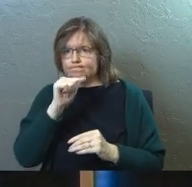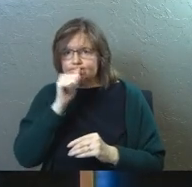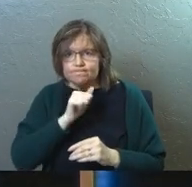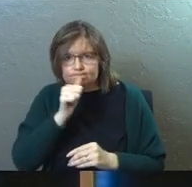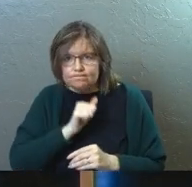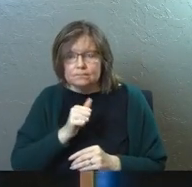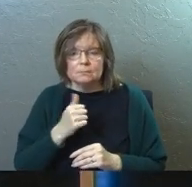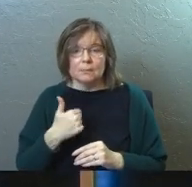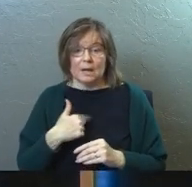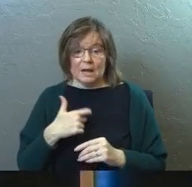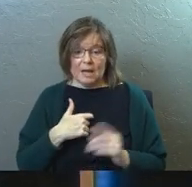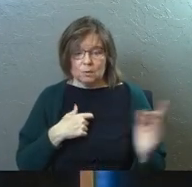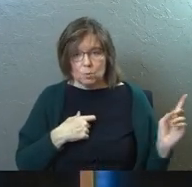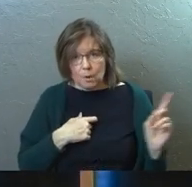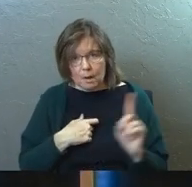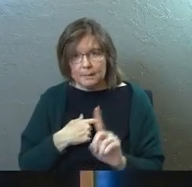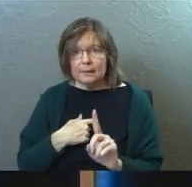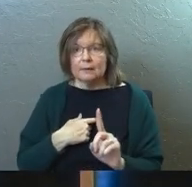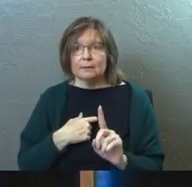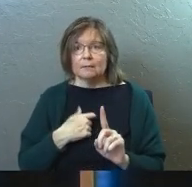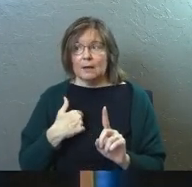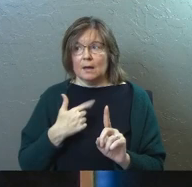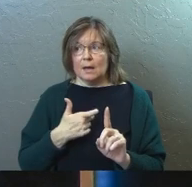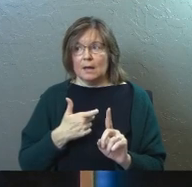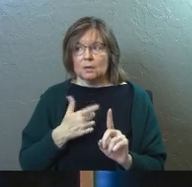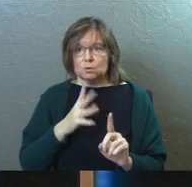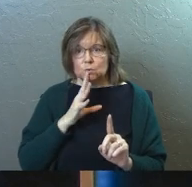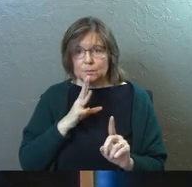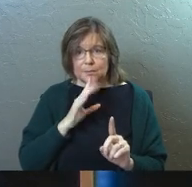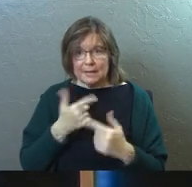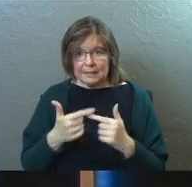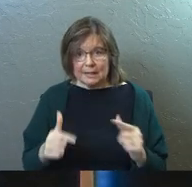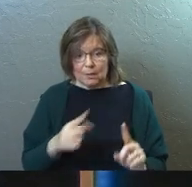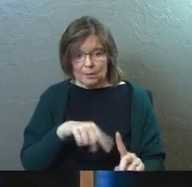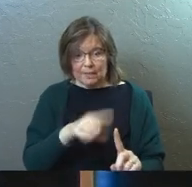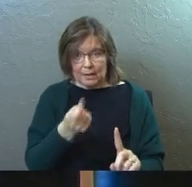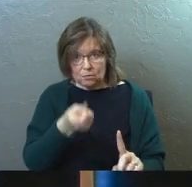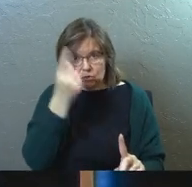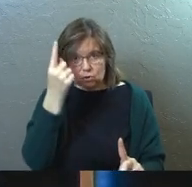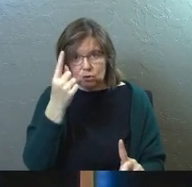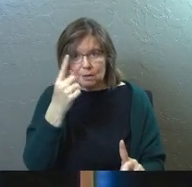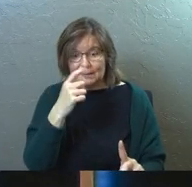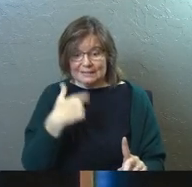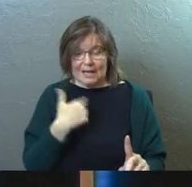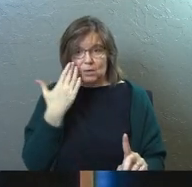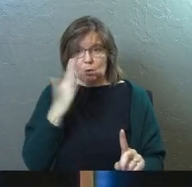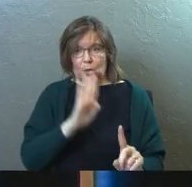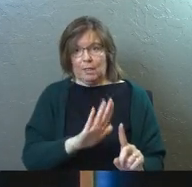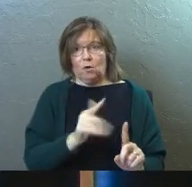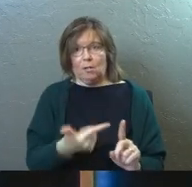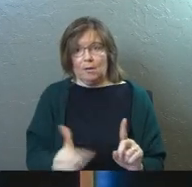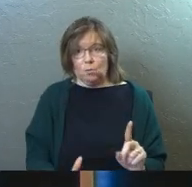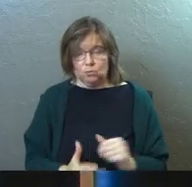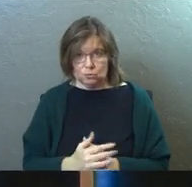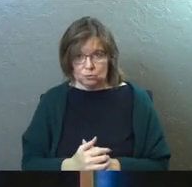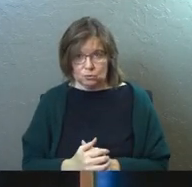impatient. And I had to come in and I had to speak the language that they understood because I knew their